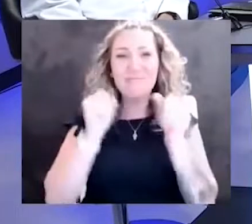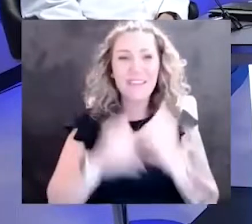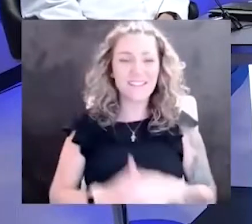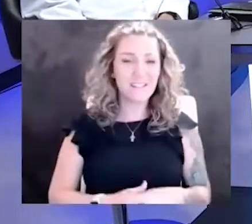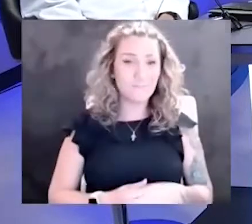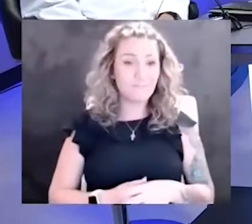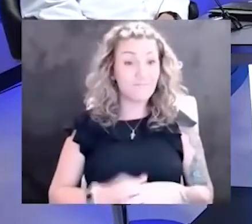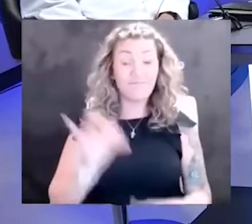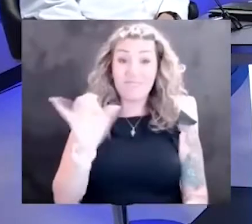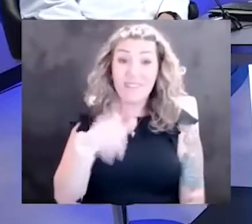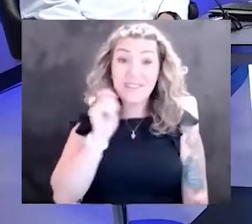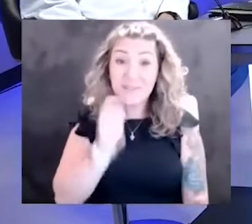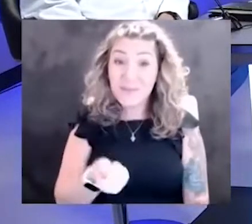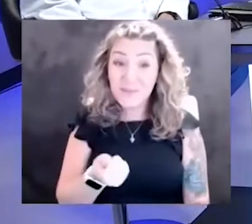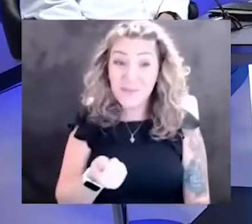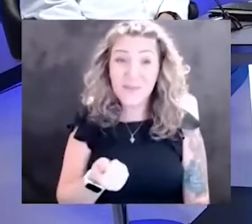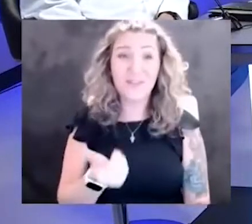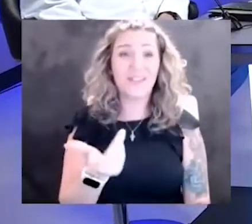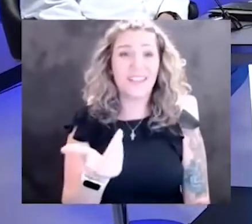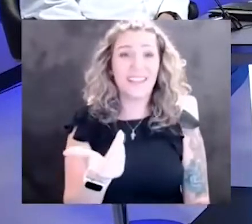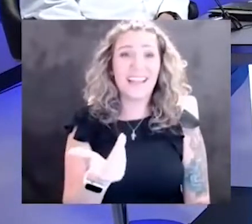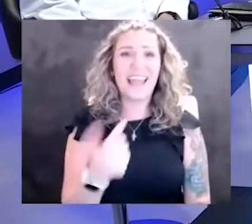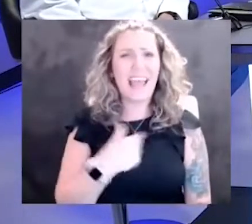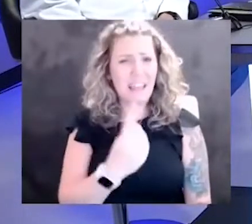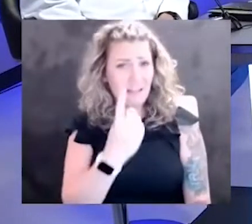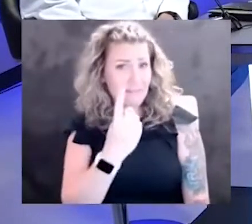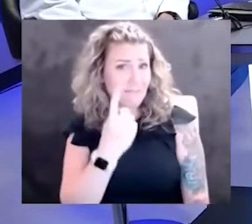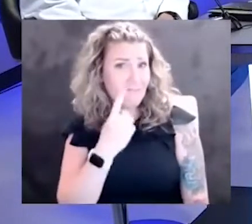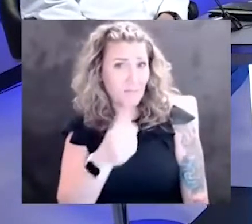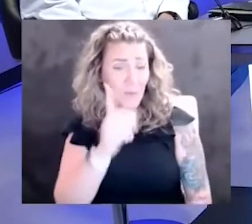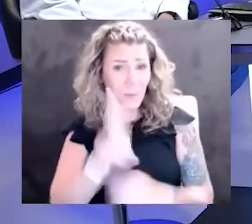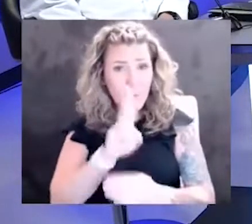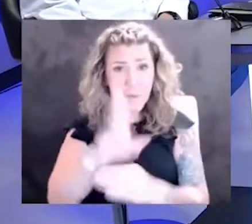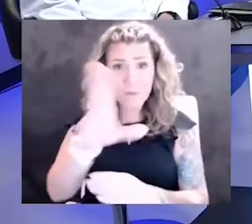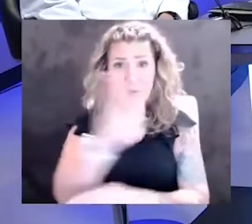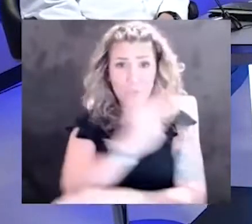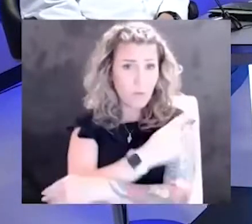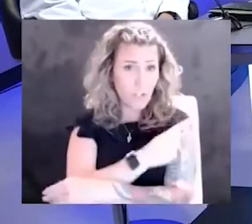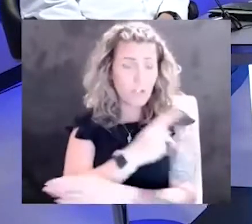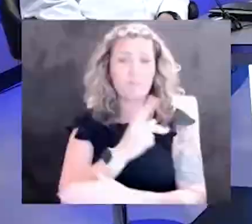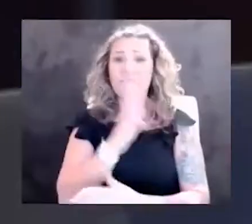cool because I take it you're going to use this to your patients and talk about getting vaccinated.